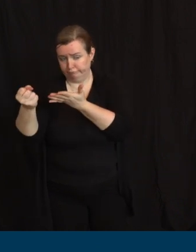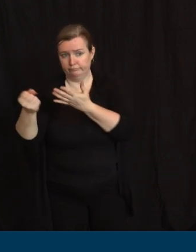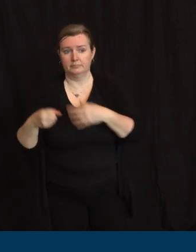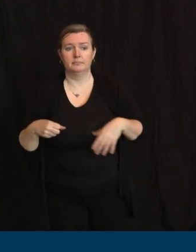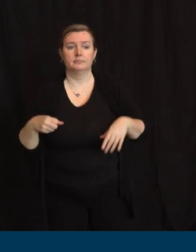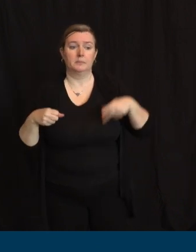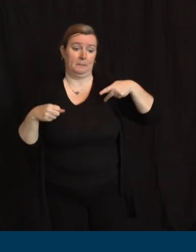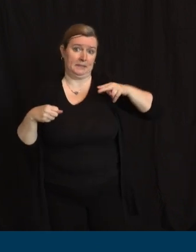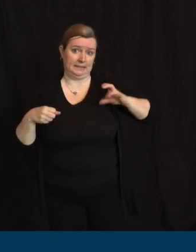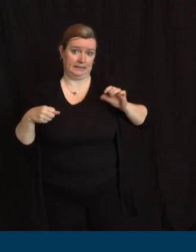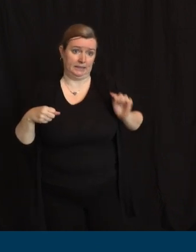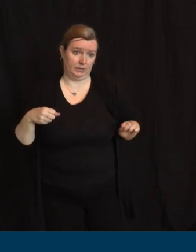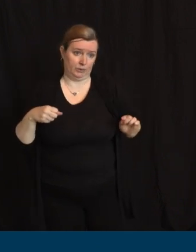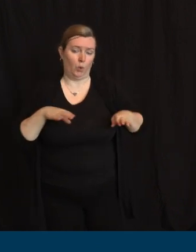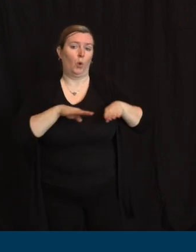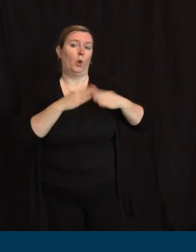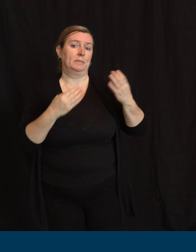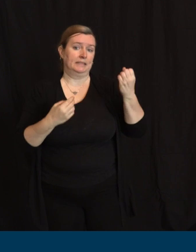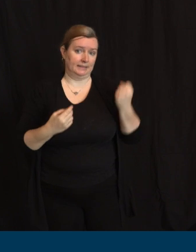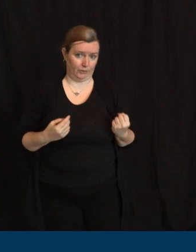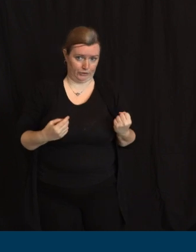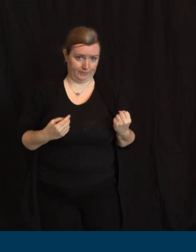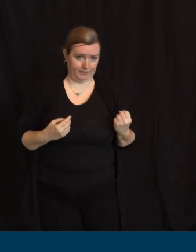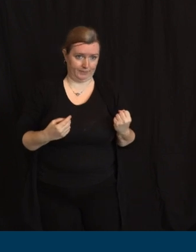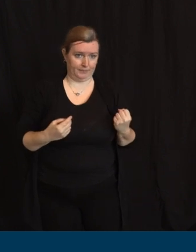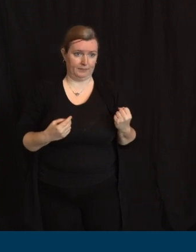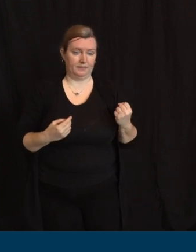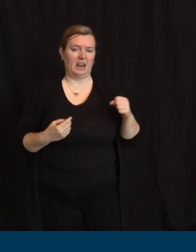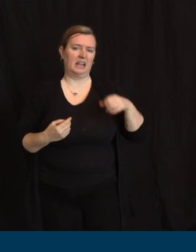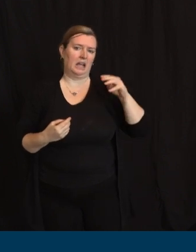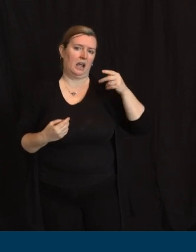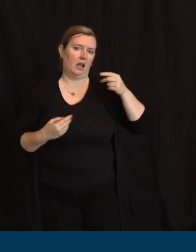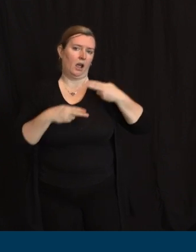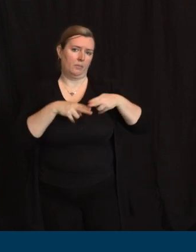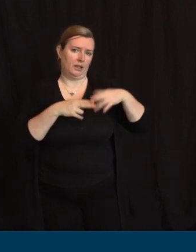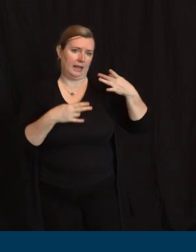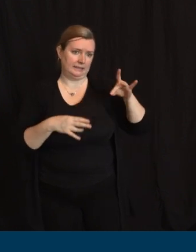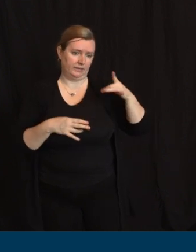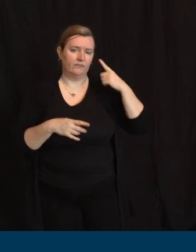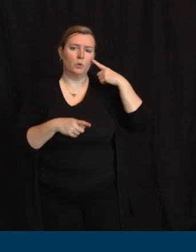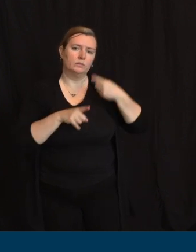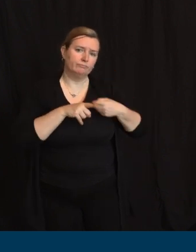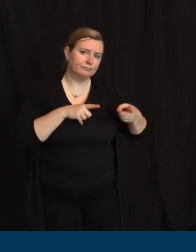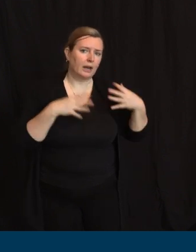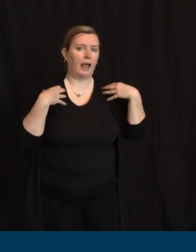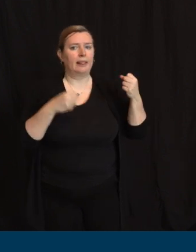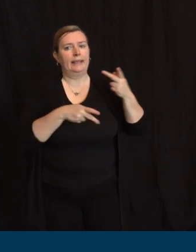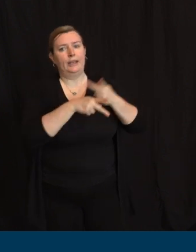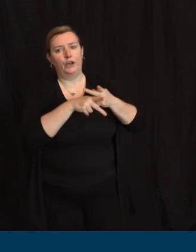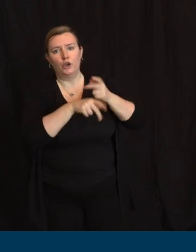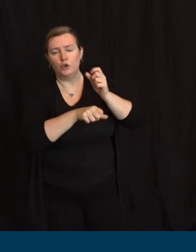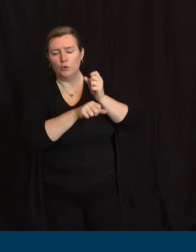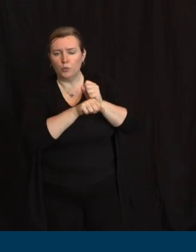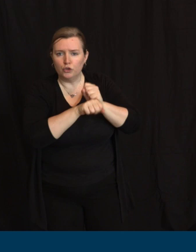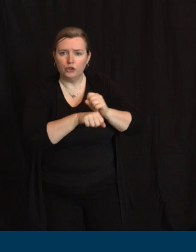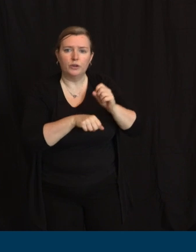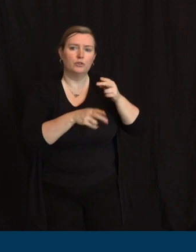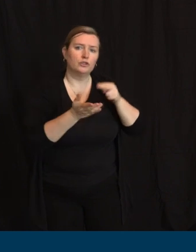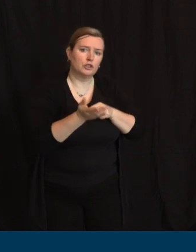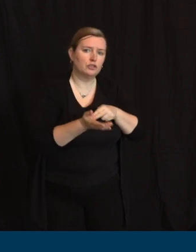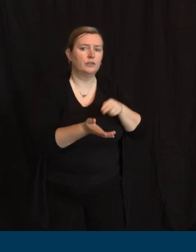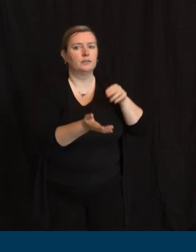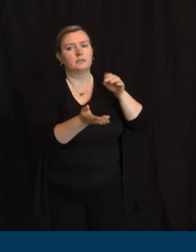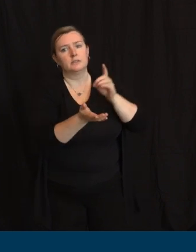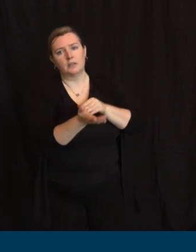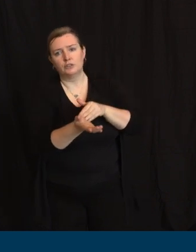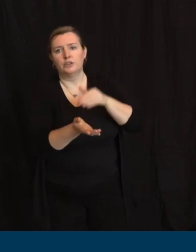Center will reopen Saturday, April 18th, exclusively for symptomatic first responders and healthcare workers.